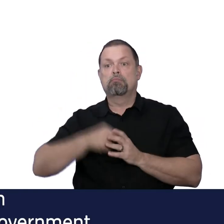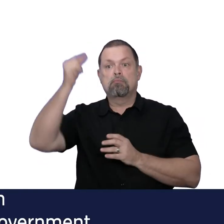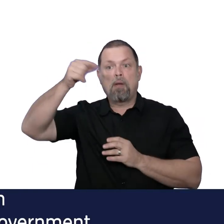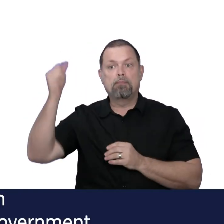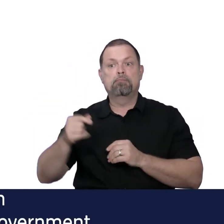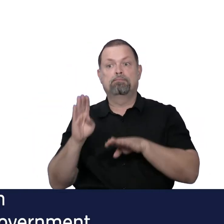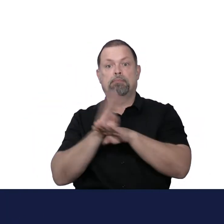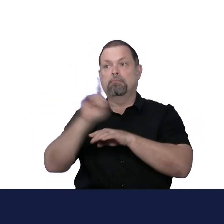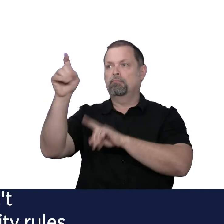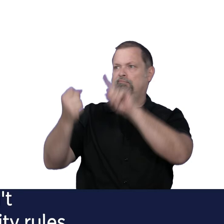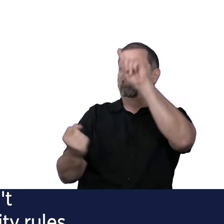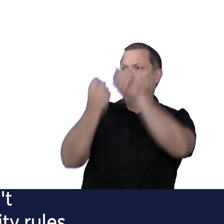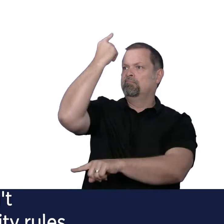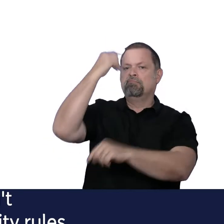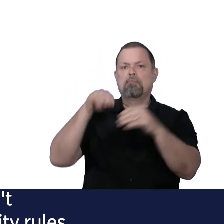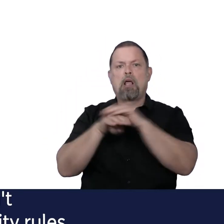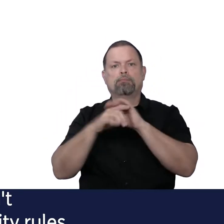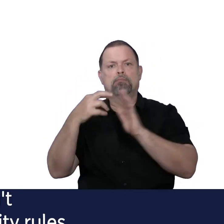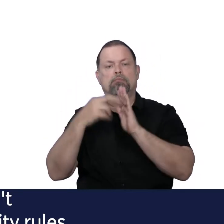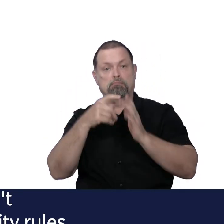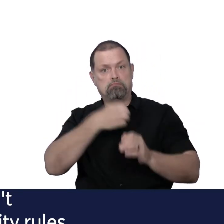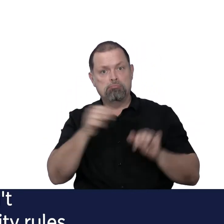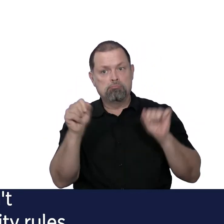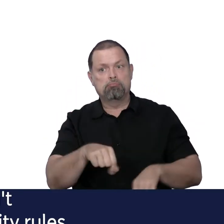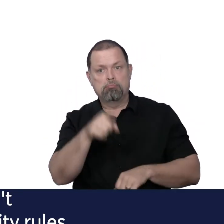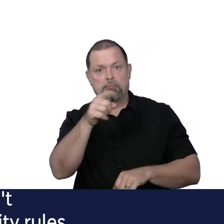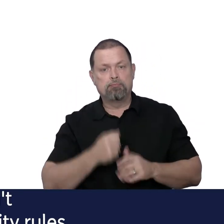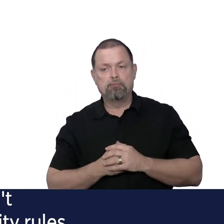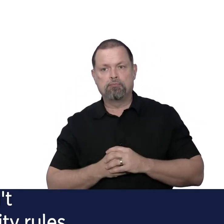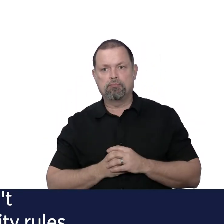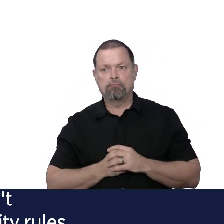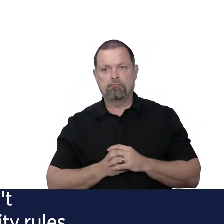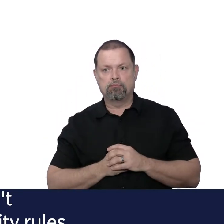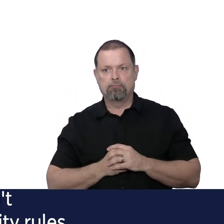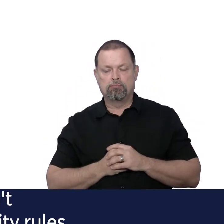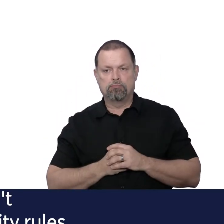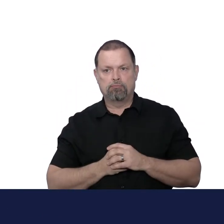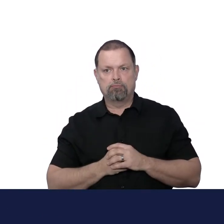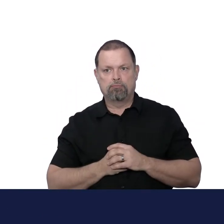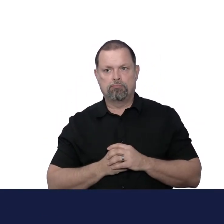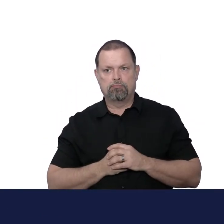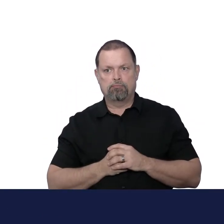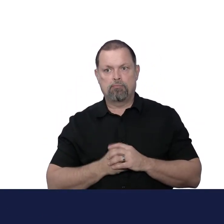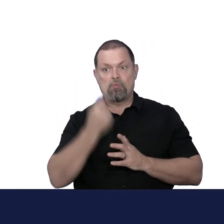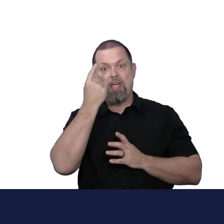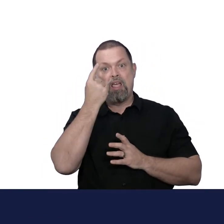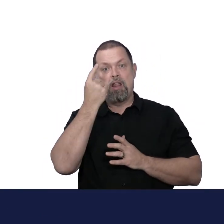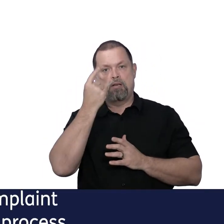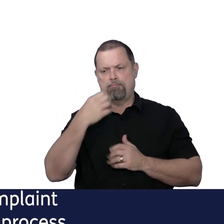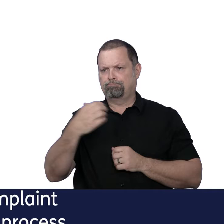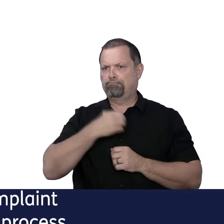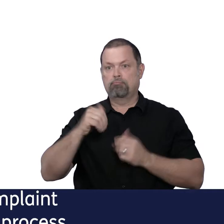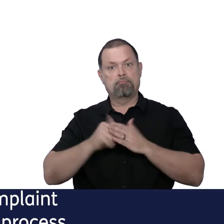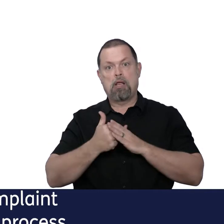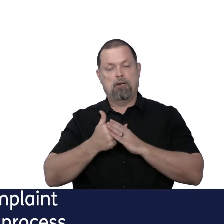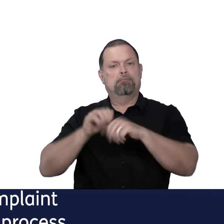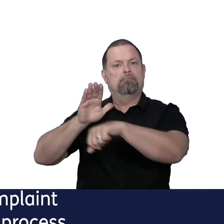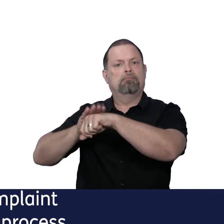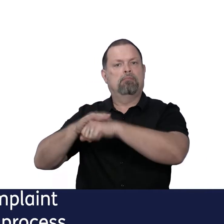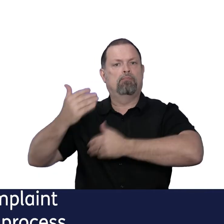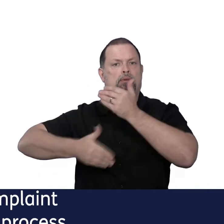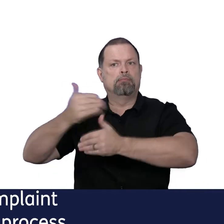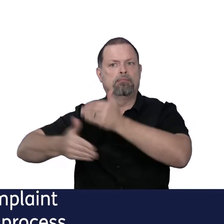organization, government, or business doesn't follow federal accessibility rules. One way to